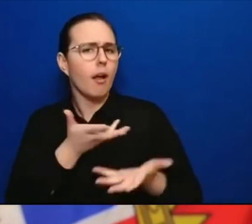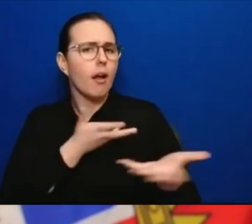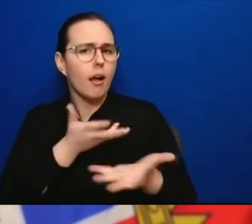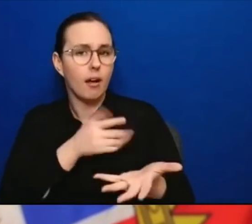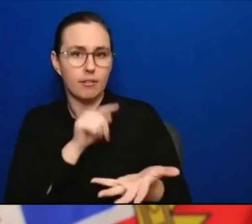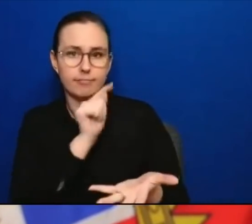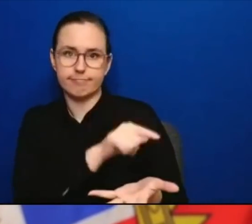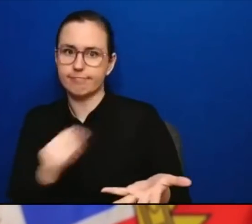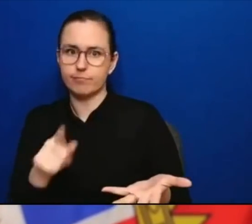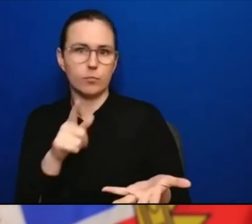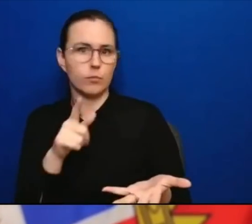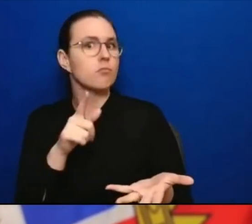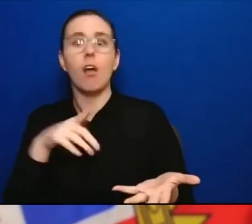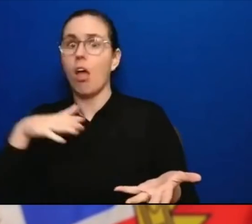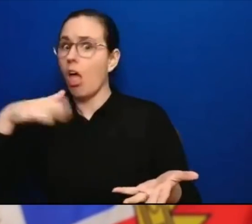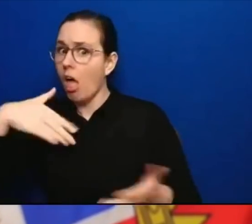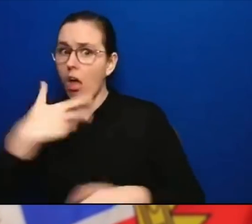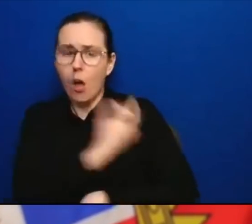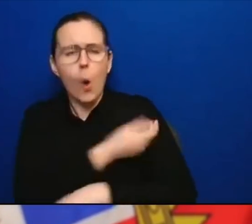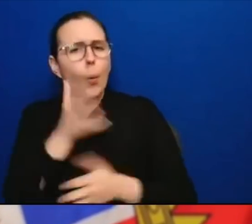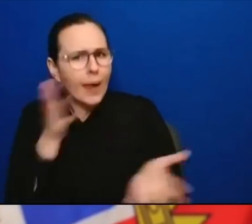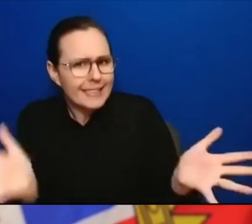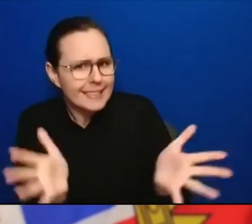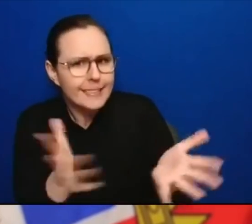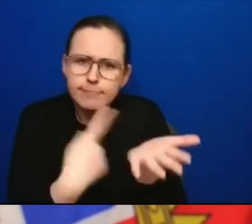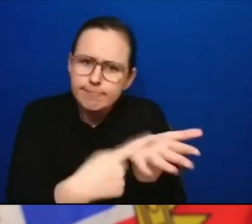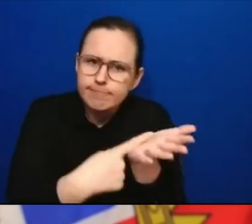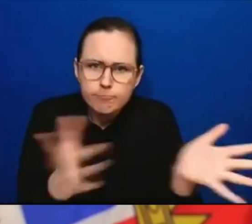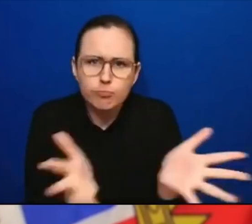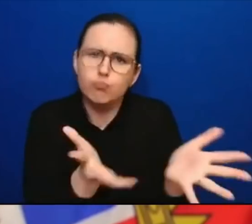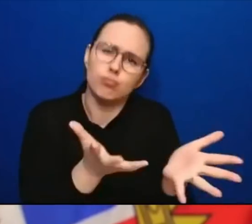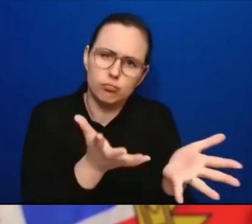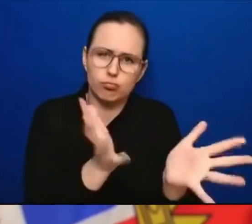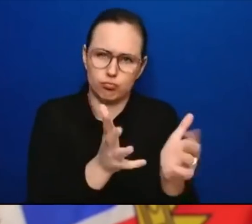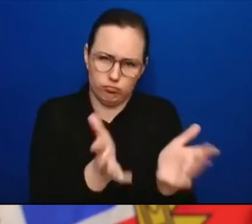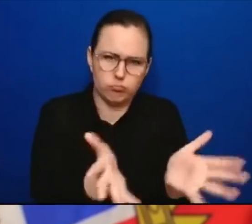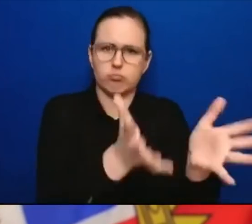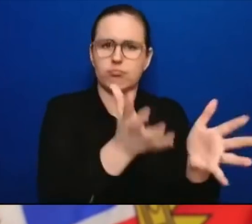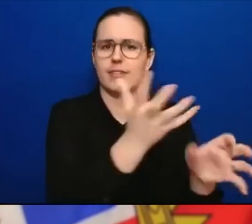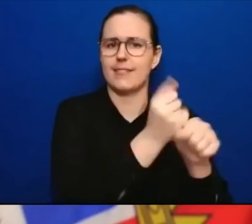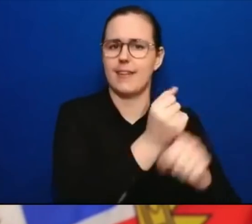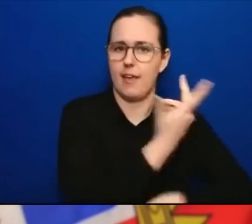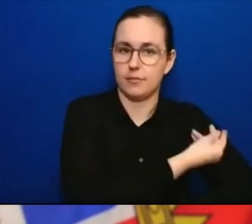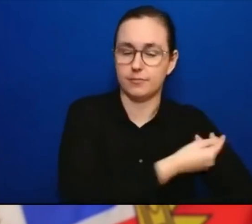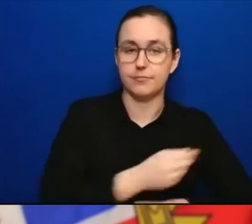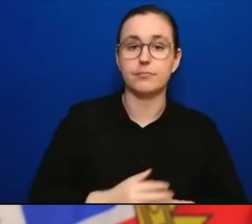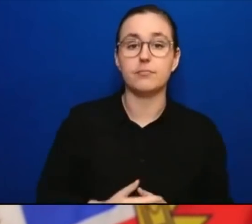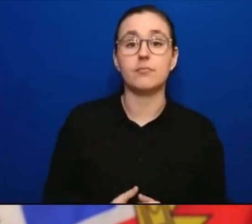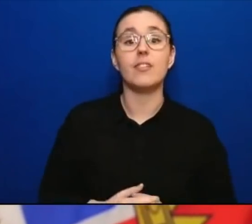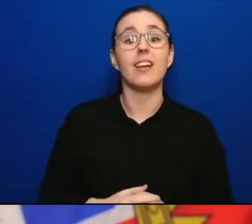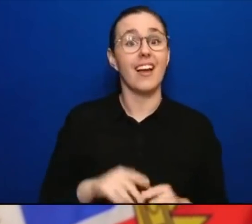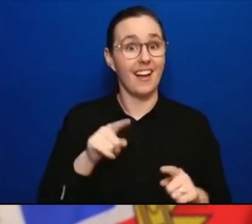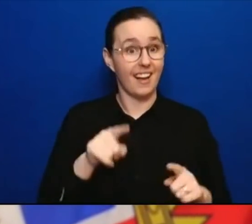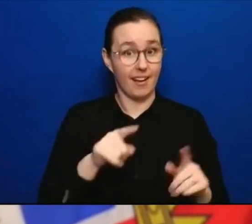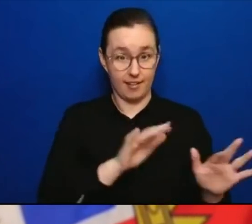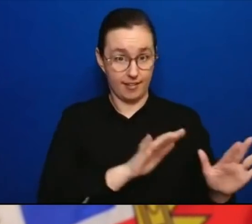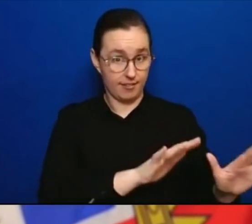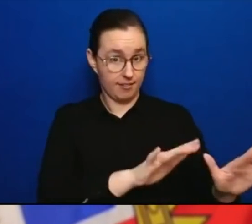will be in place starting next week once we've had the final consultations with the colleges.